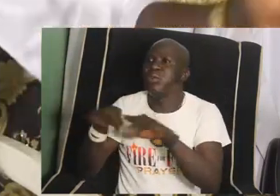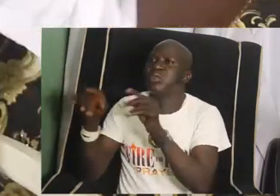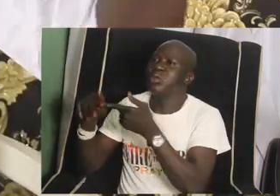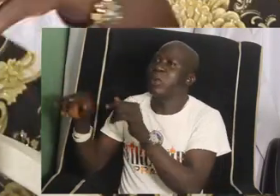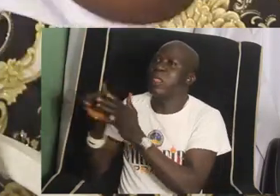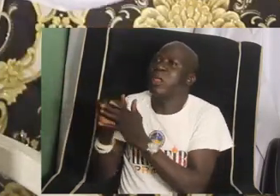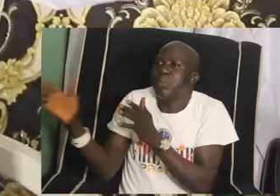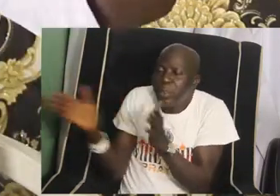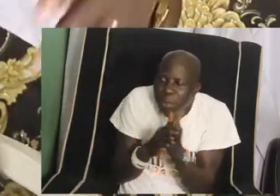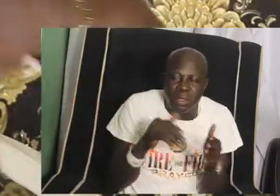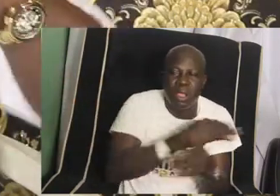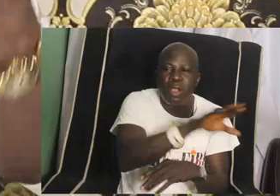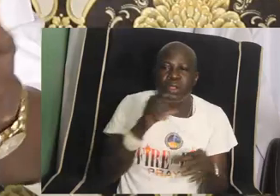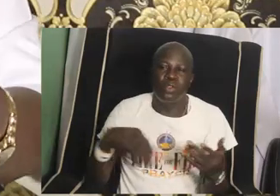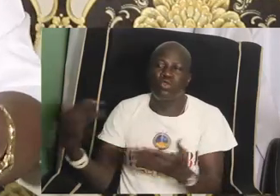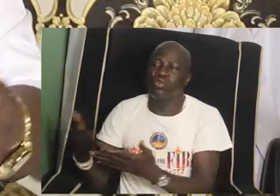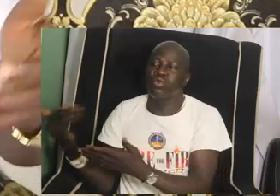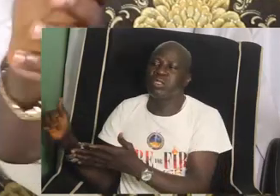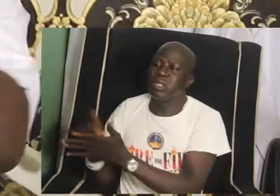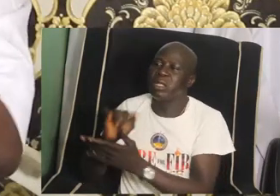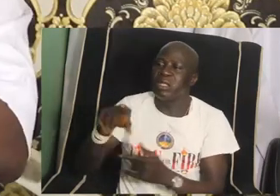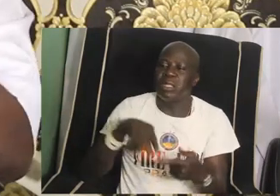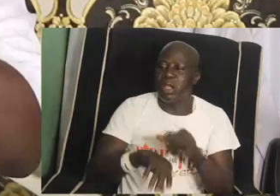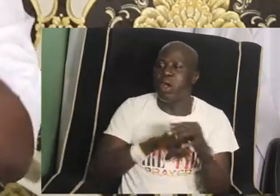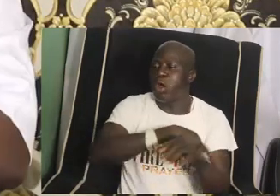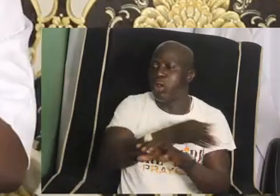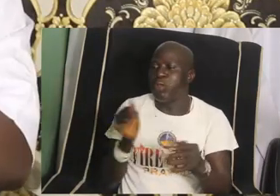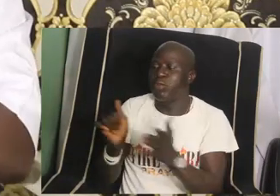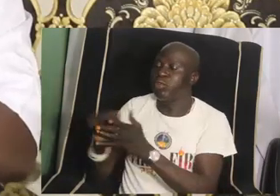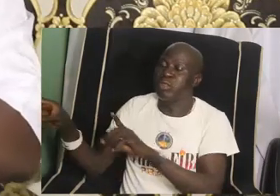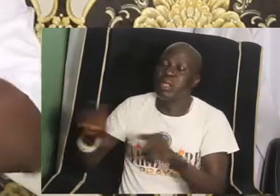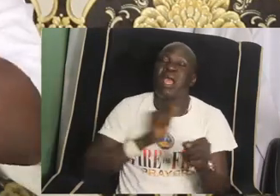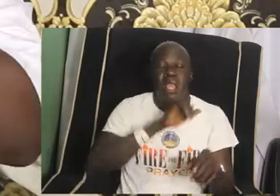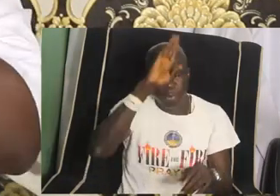Those are who do your housewarming ceremony. Those are who do your thinking of joy today. All